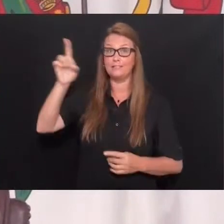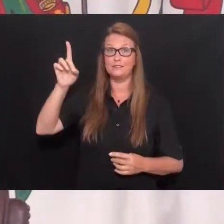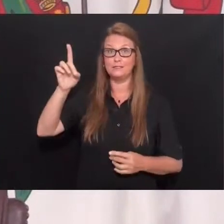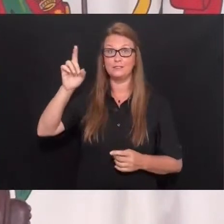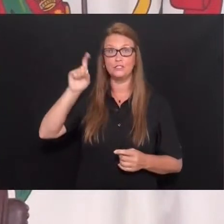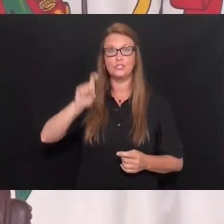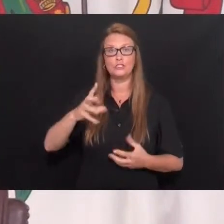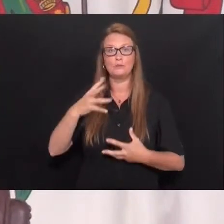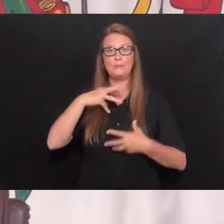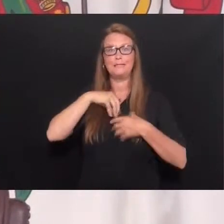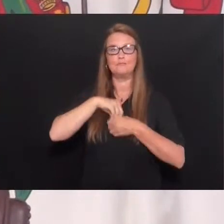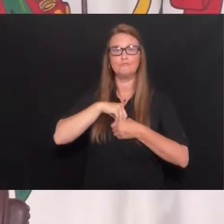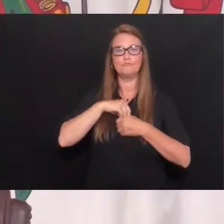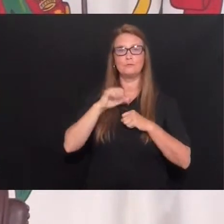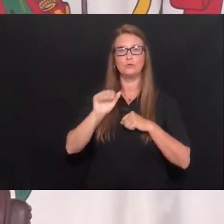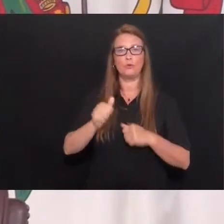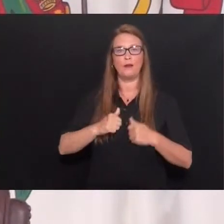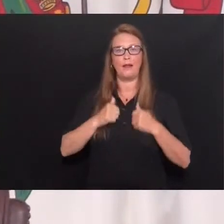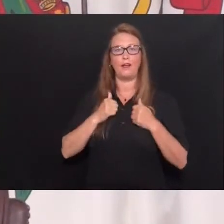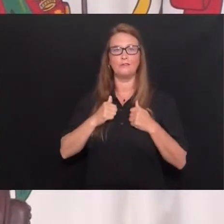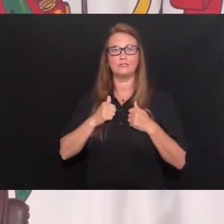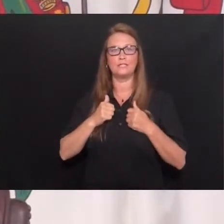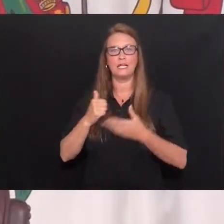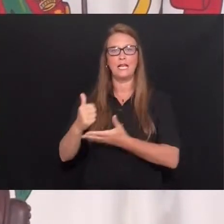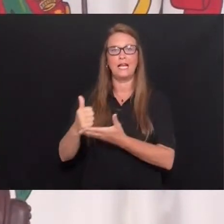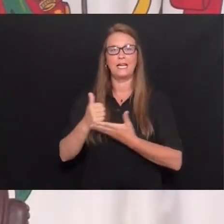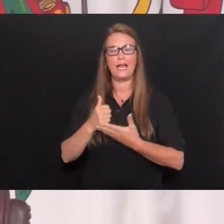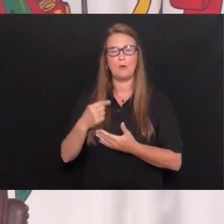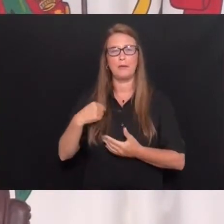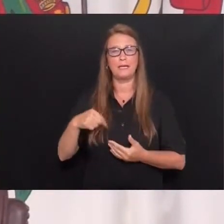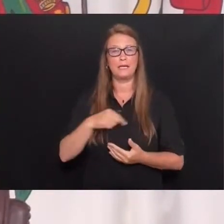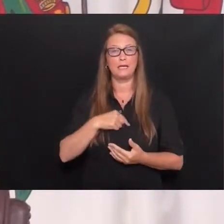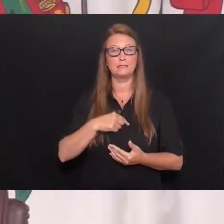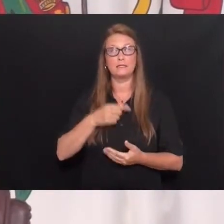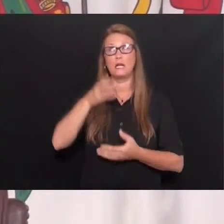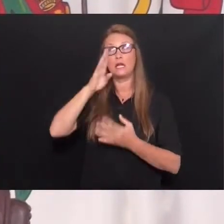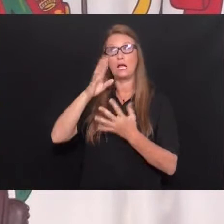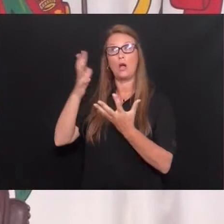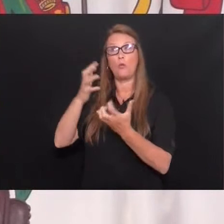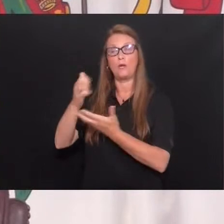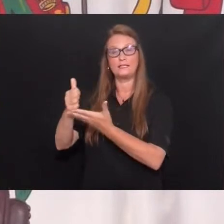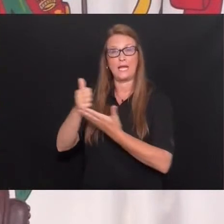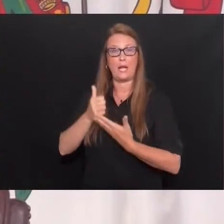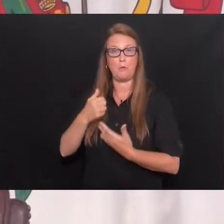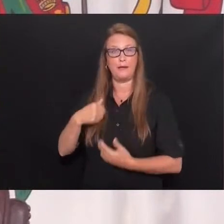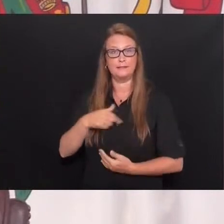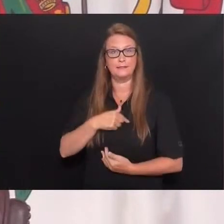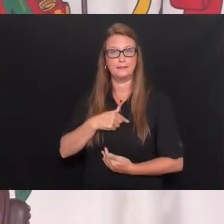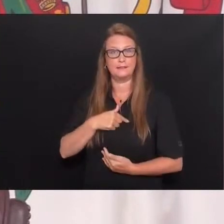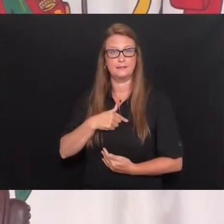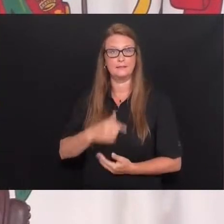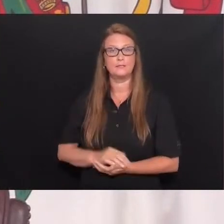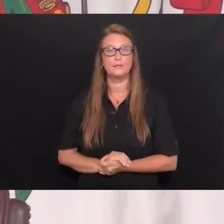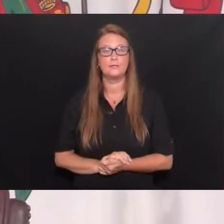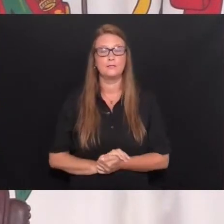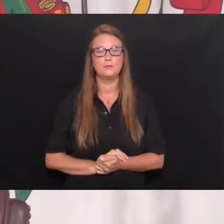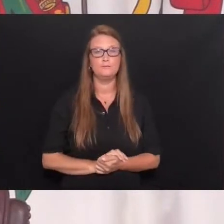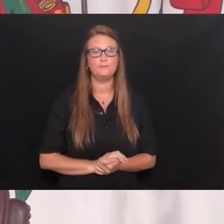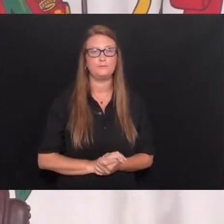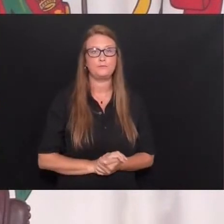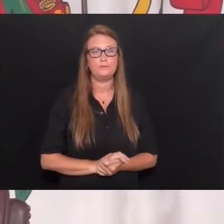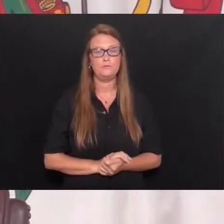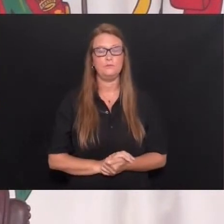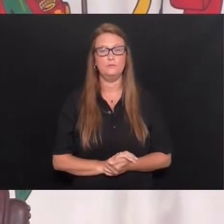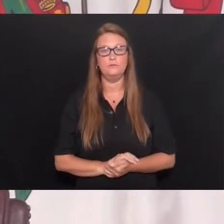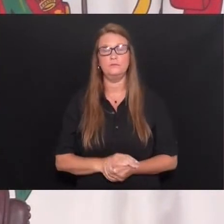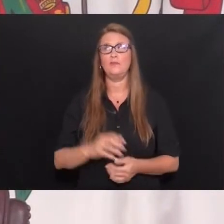lives and should be directing and helping us. He wants to do that. He really, really wants to do that. And I want him to do